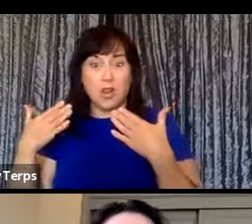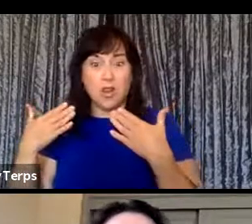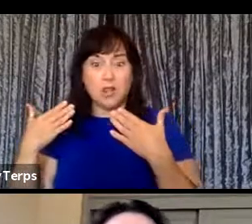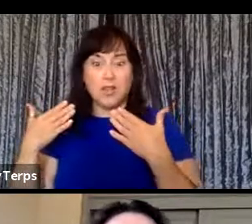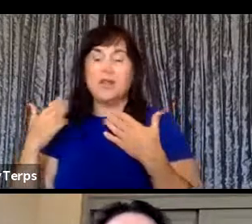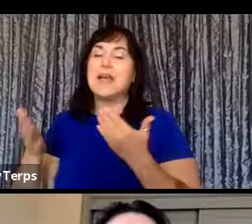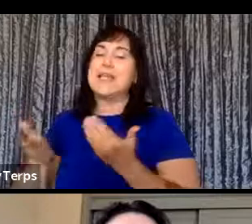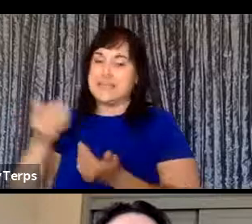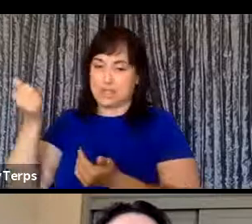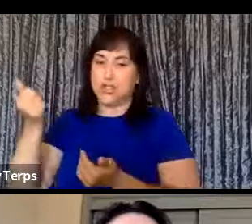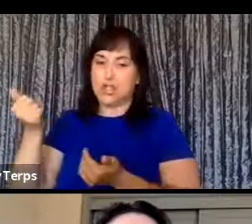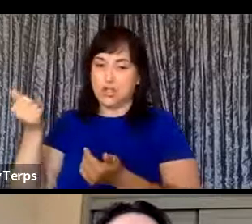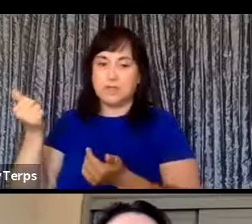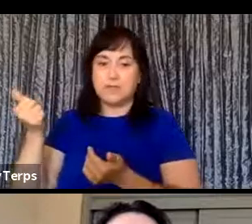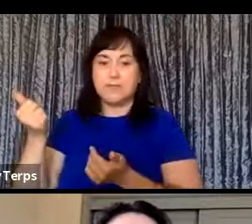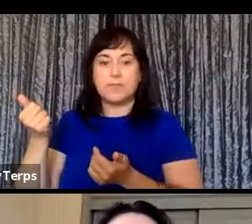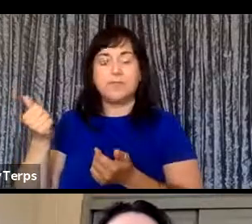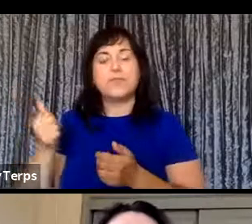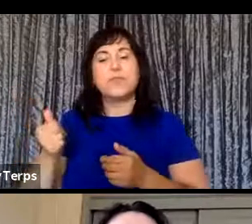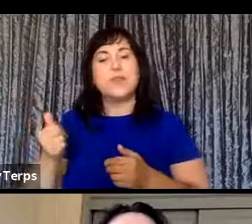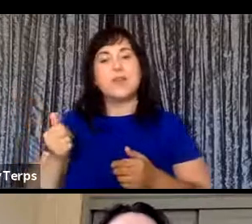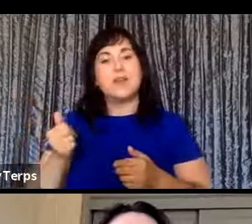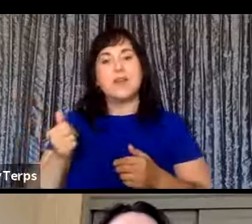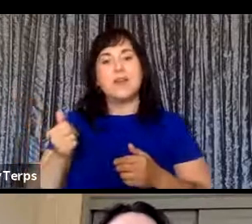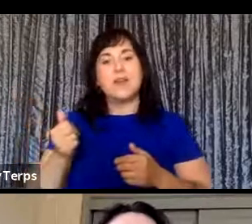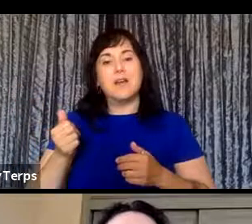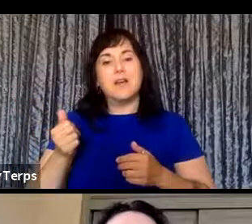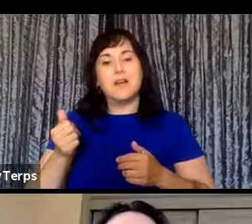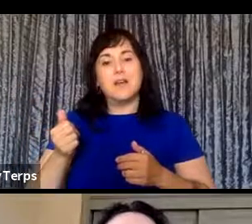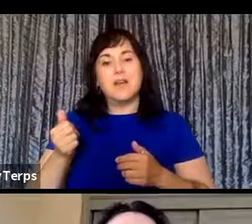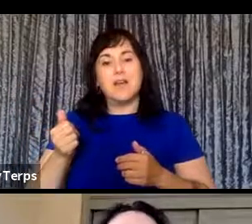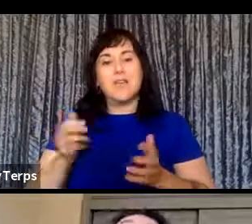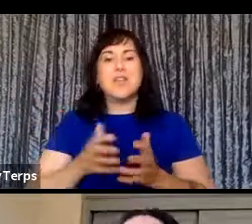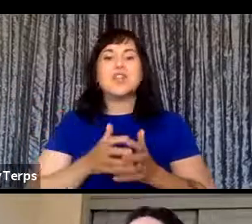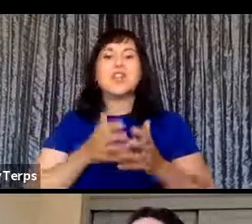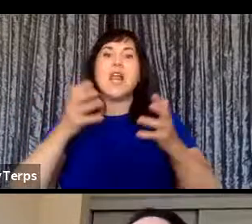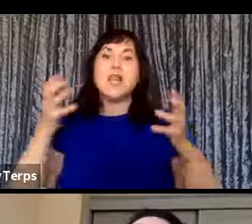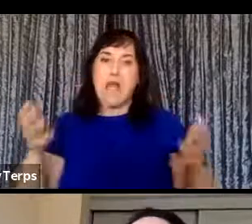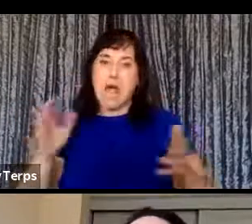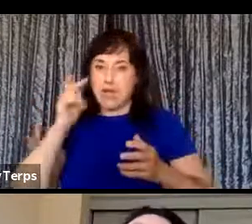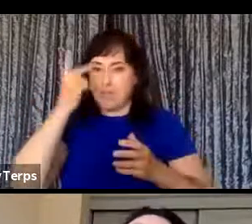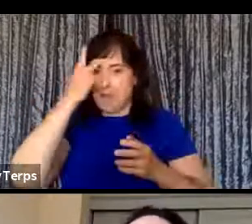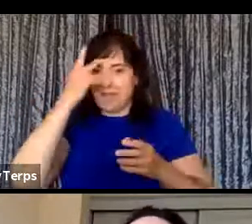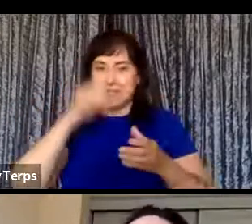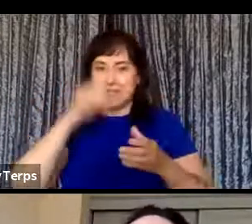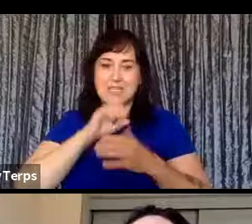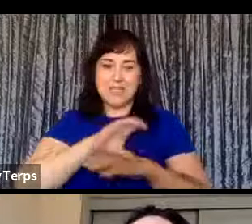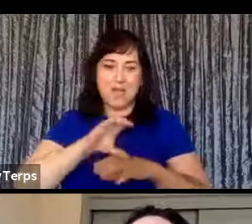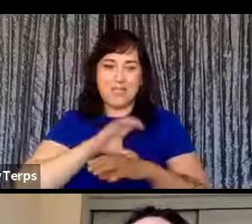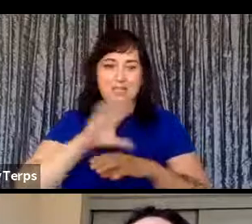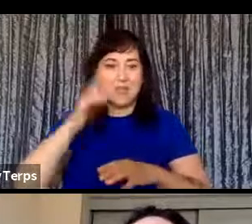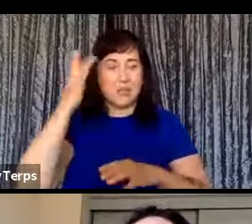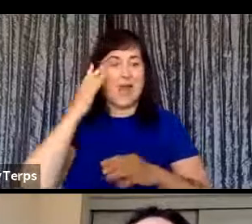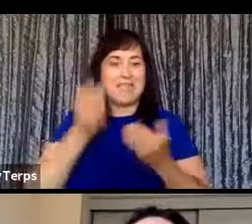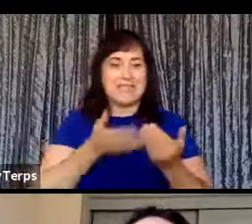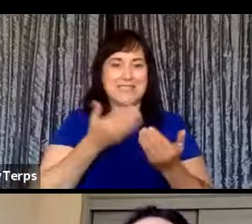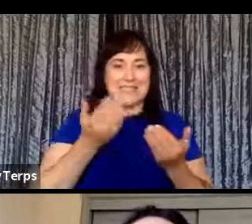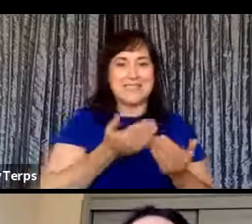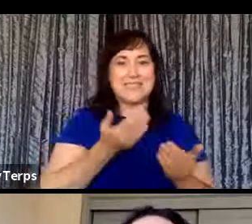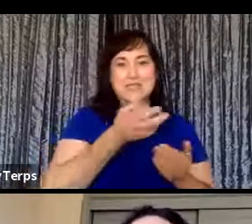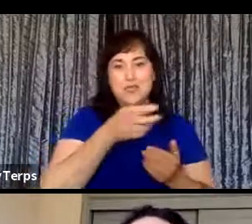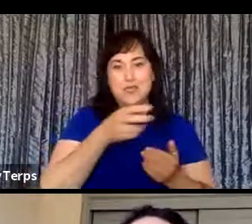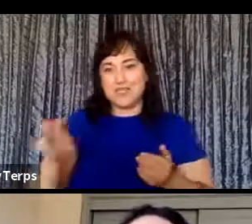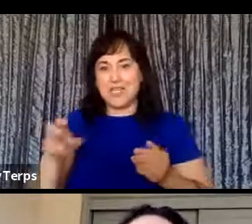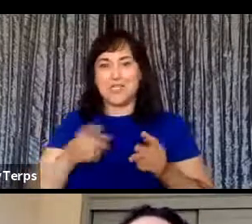easier it's going to be. As Theo said, there is a ton of politics in chocolate, which is why it was an easy transition for me coming from